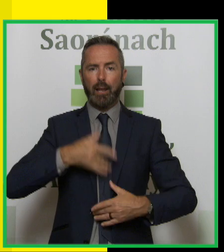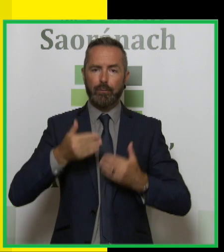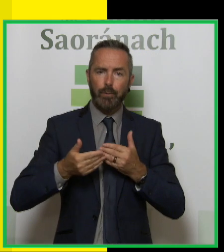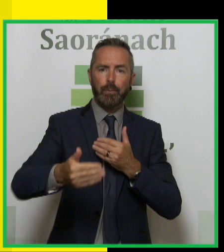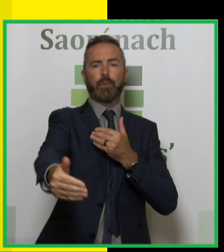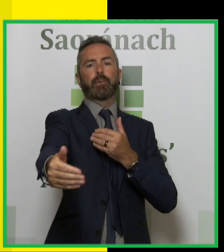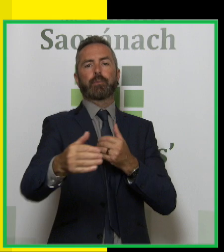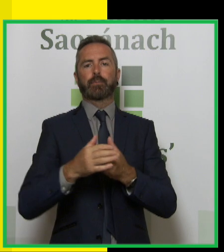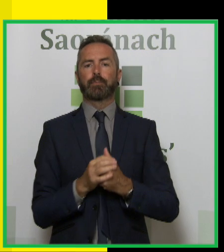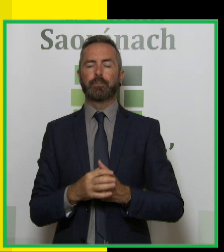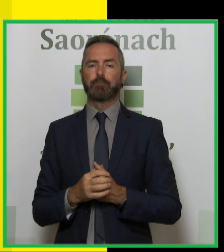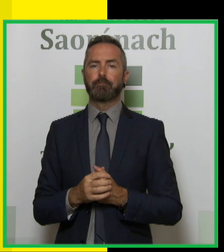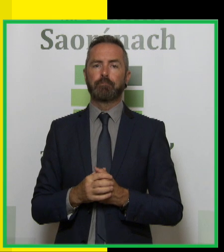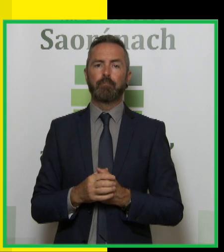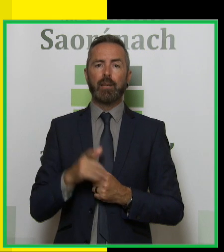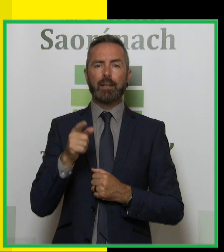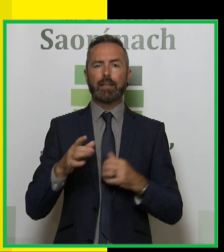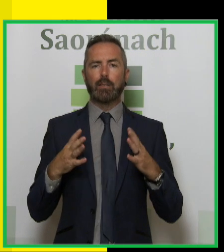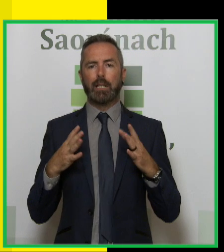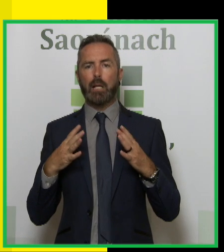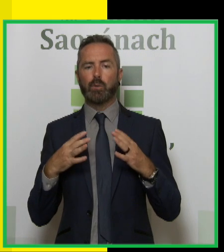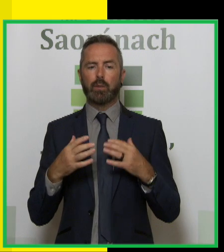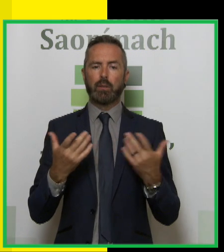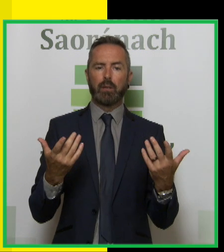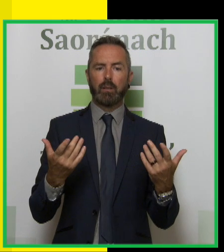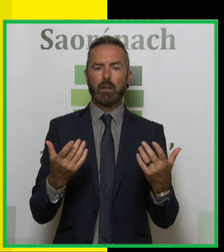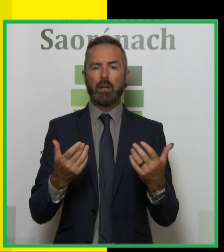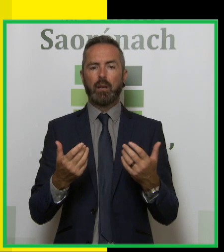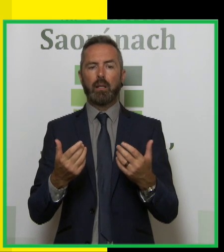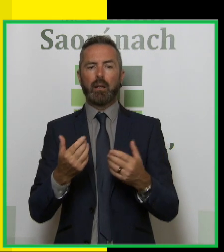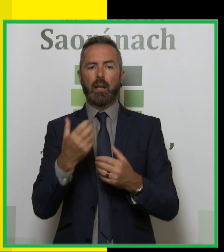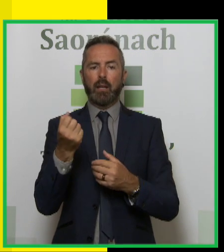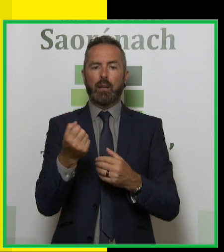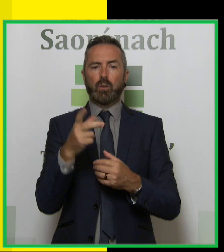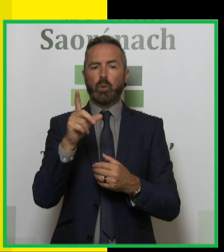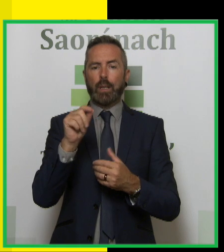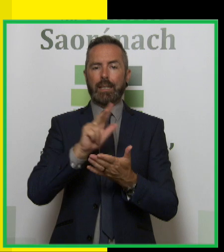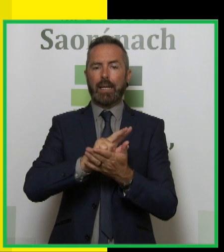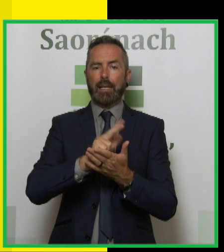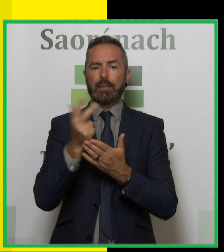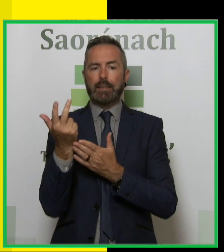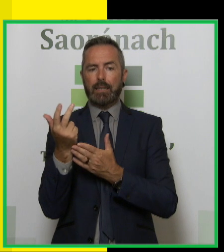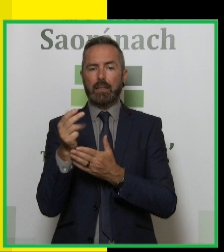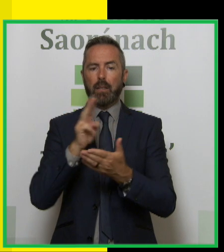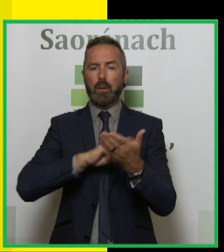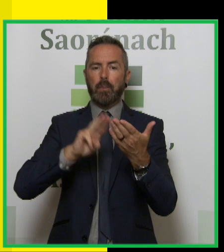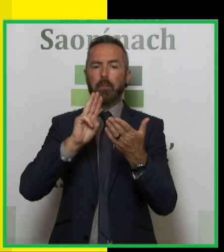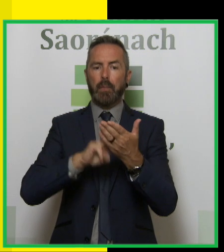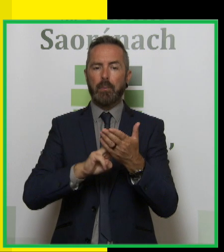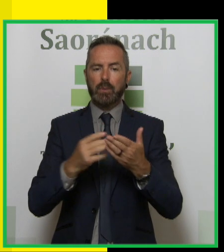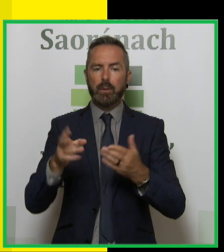So this informal 2018 membership survey that we conducted, it's carried out biannually at our